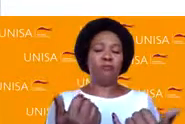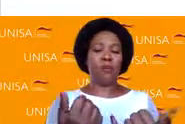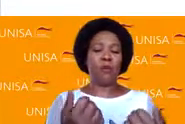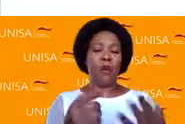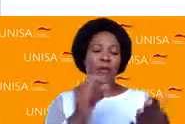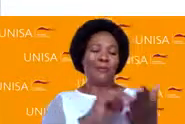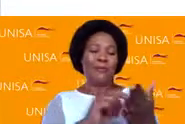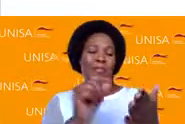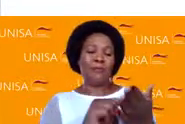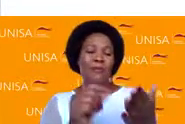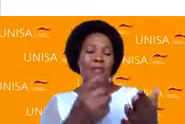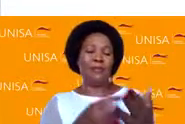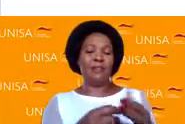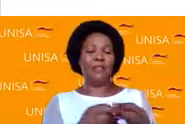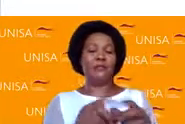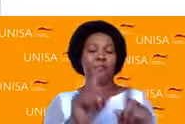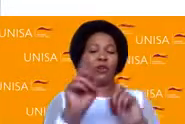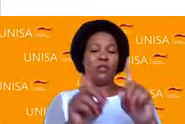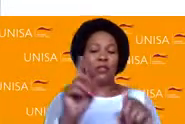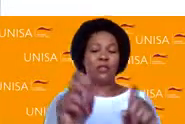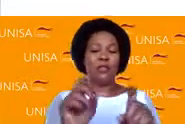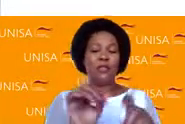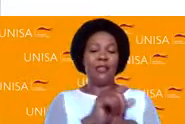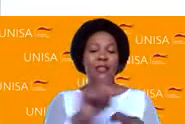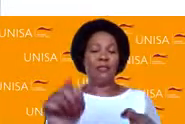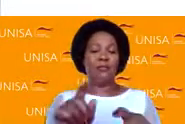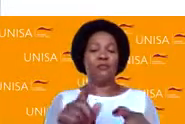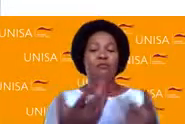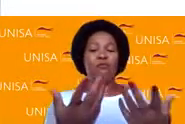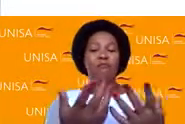text-based questions, there will be marking